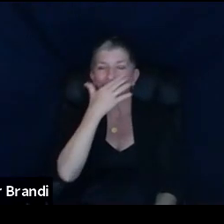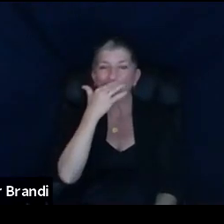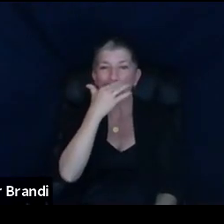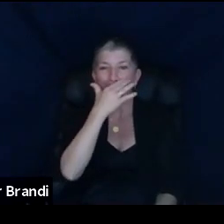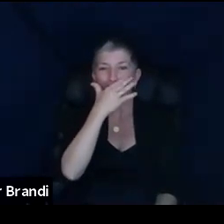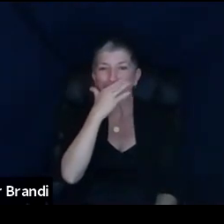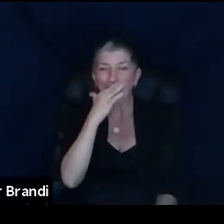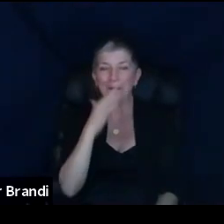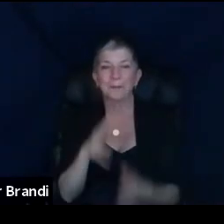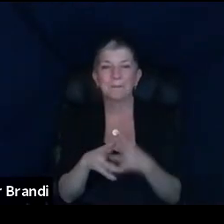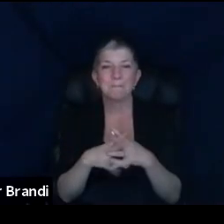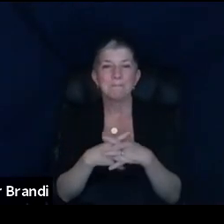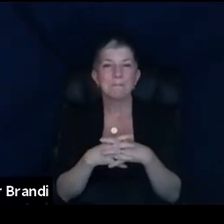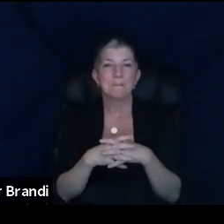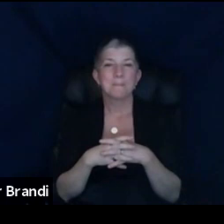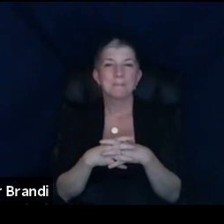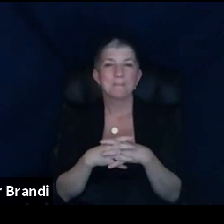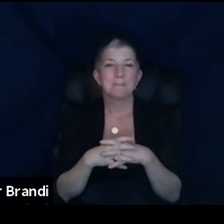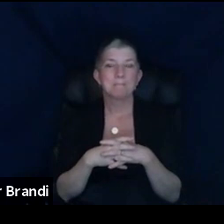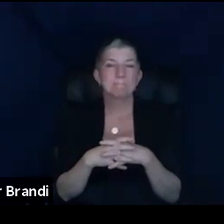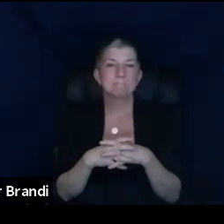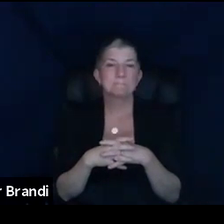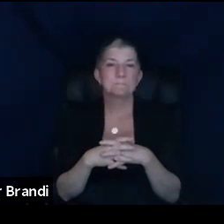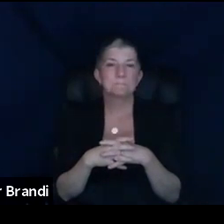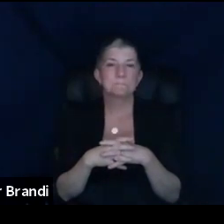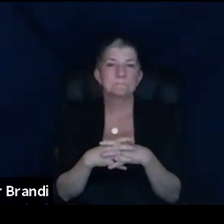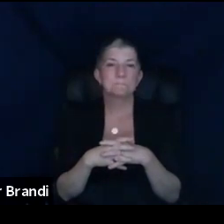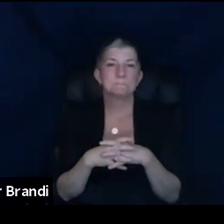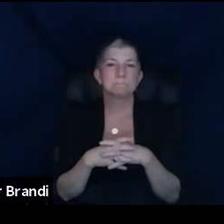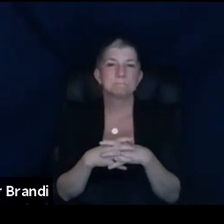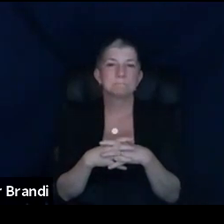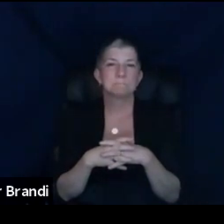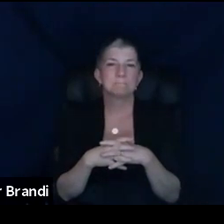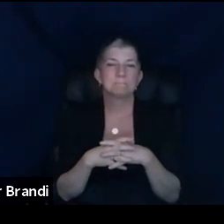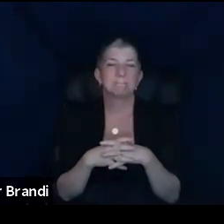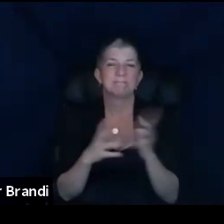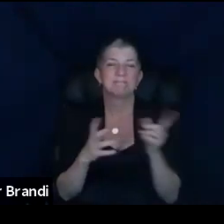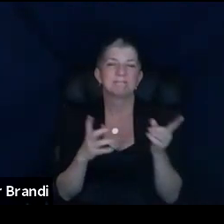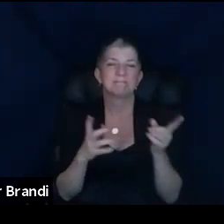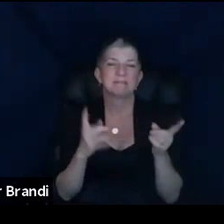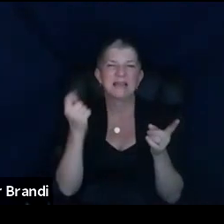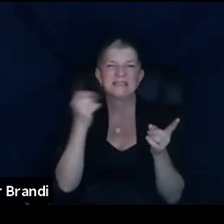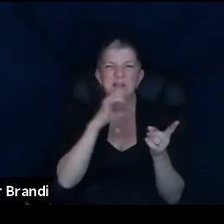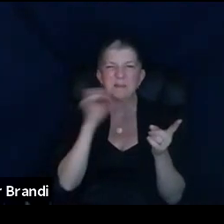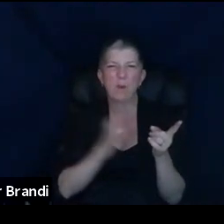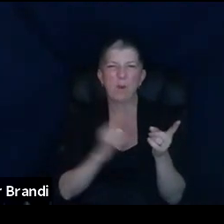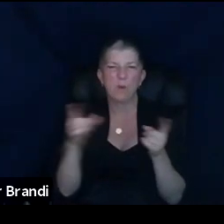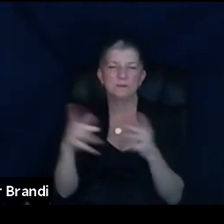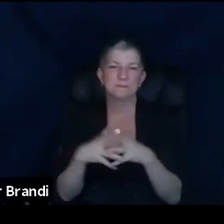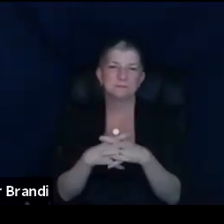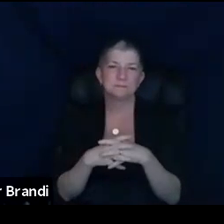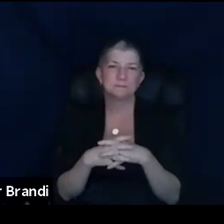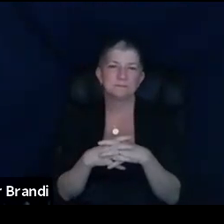Hang on. I think our tester is a little bit old, so.